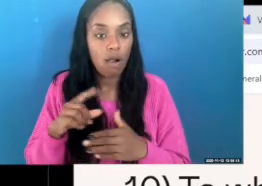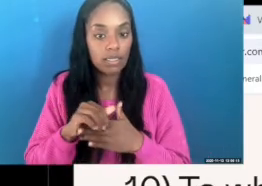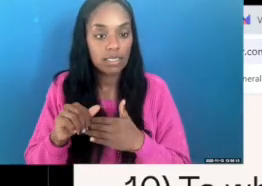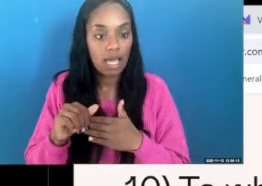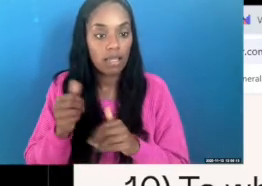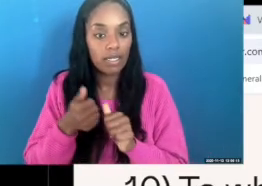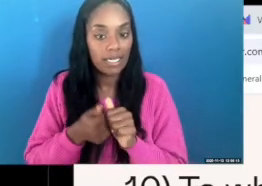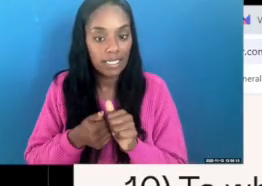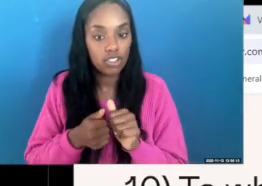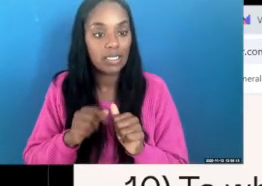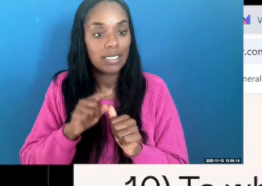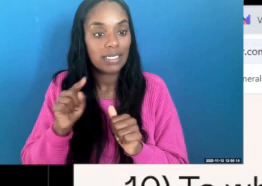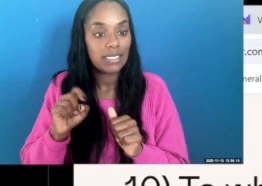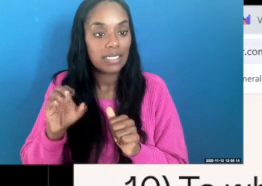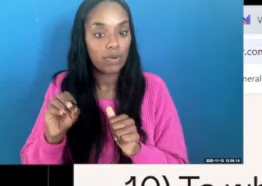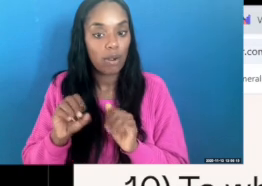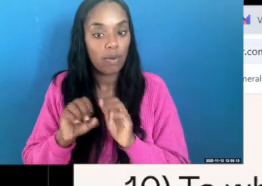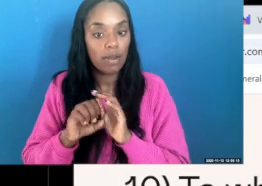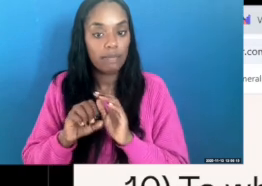our thinking is that